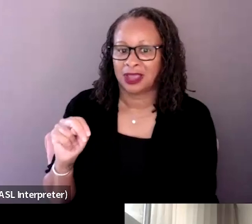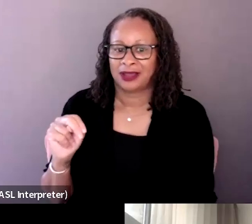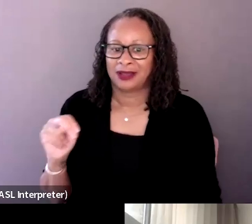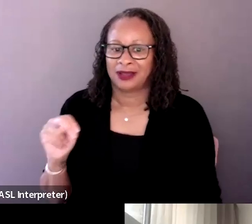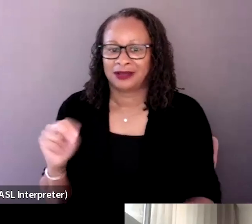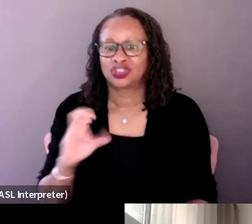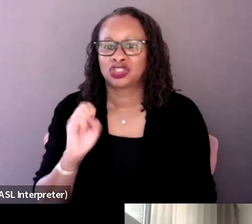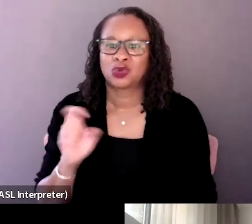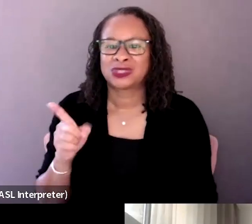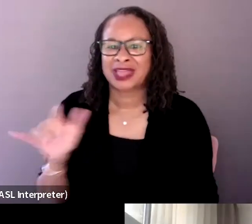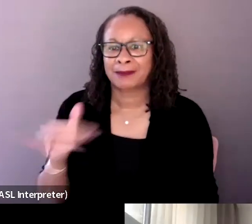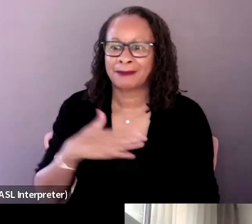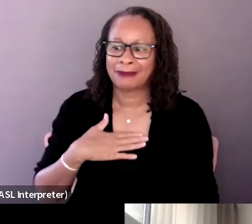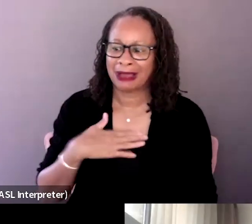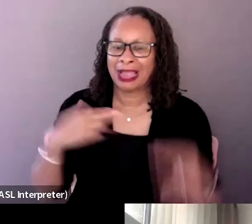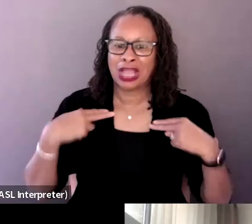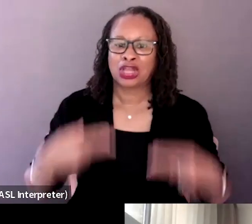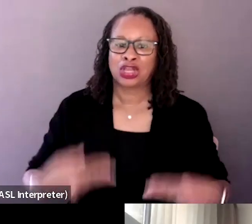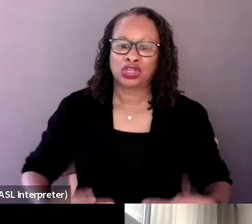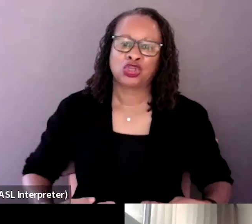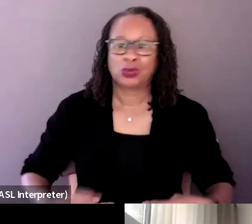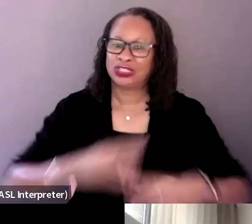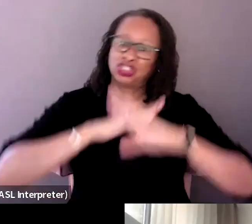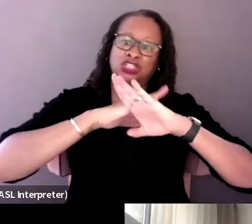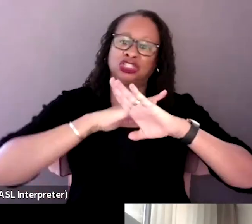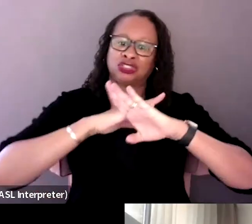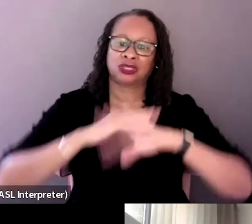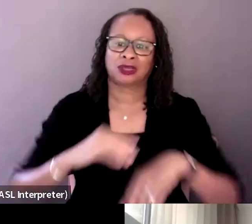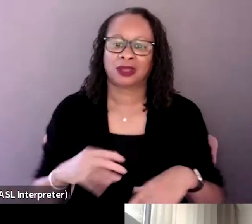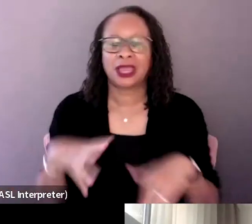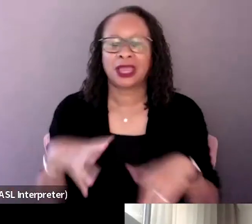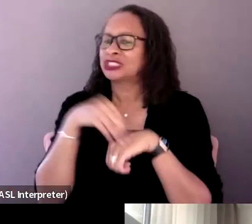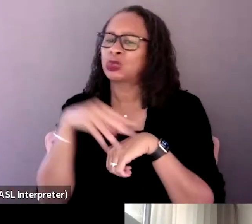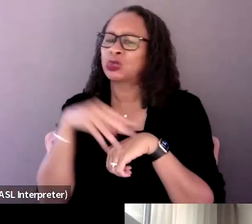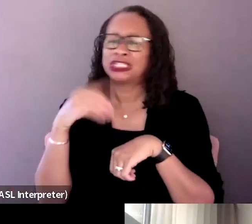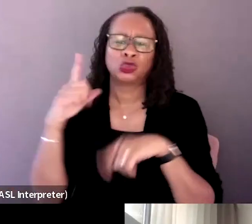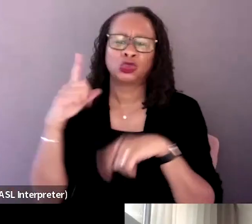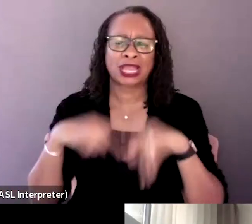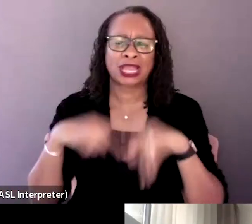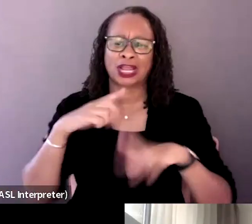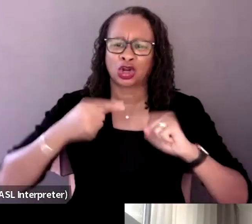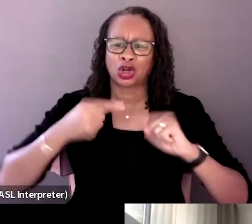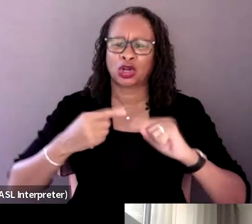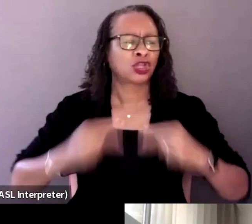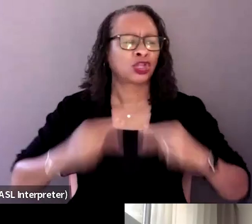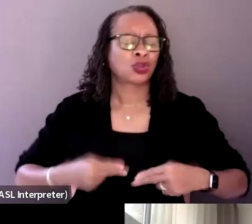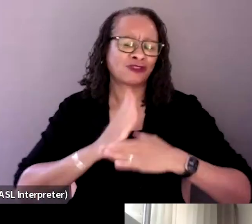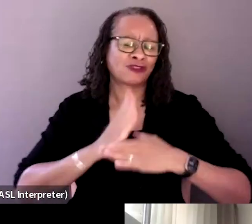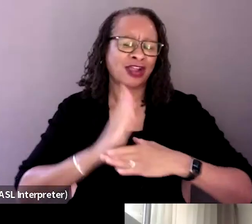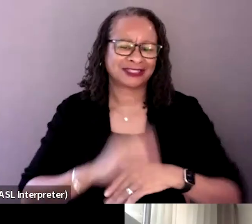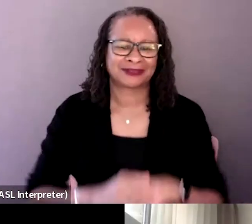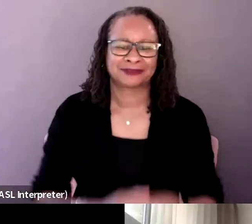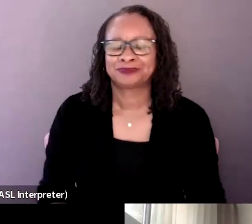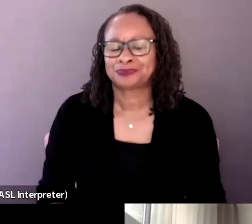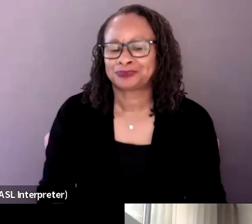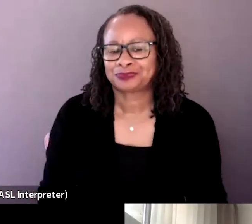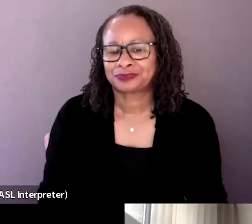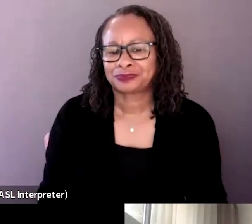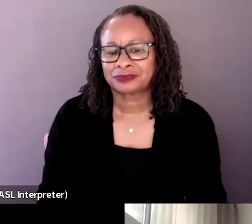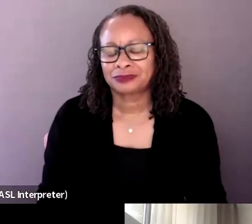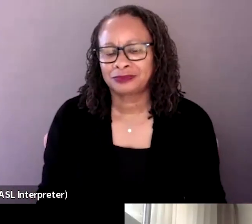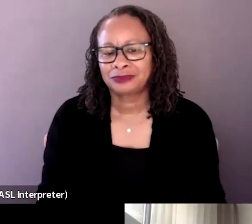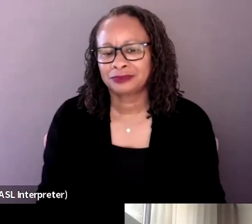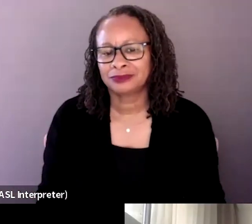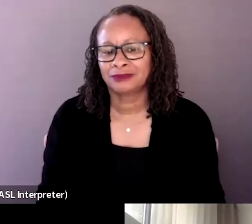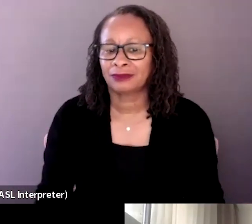shield, saying Swedish, no one can harm Swedish human rights. So